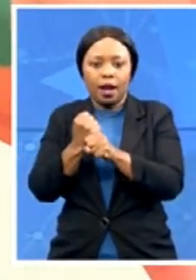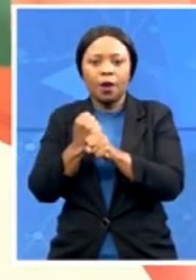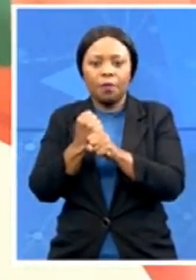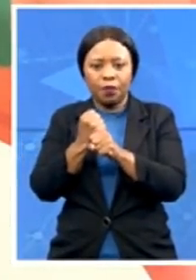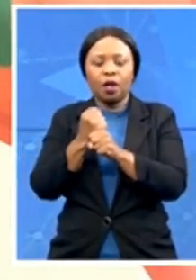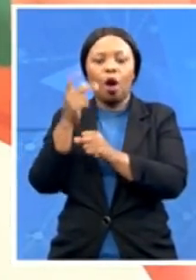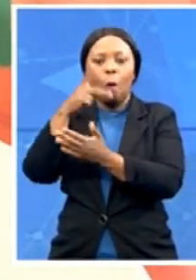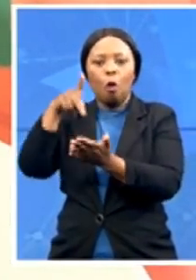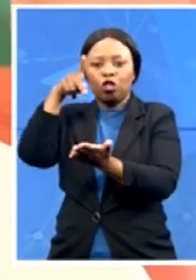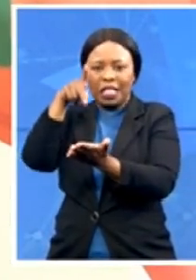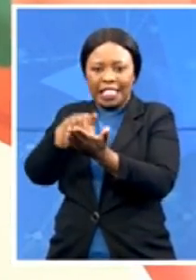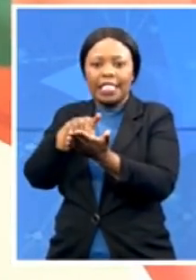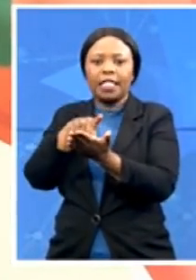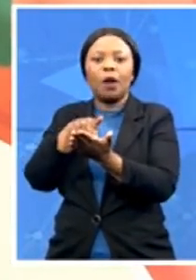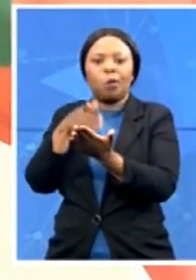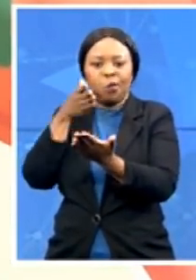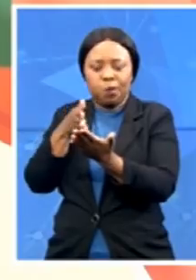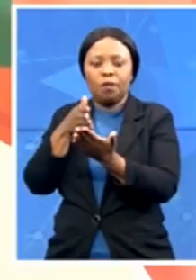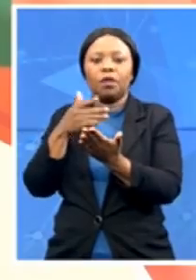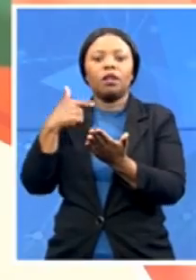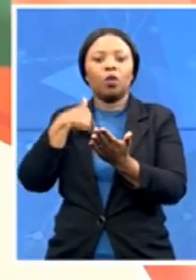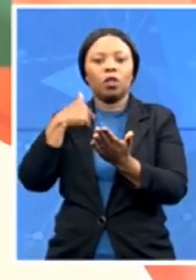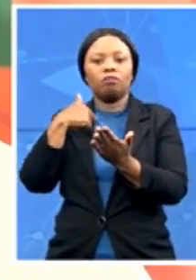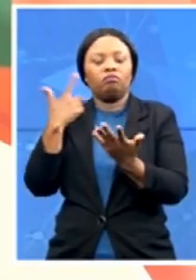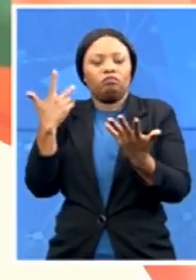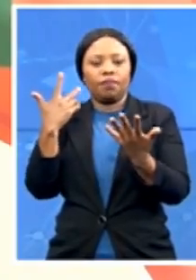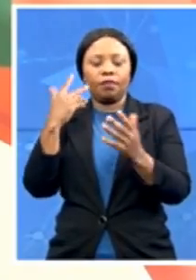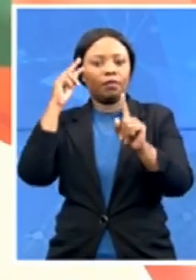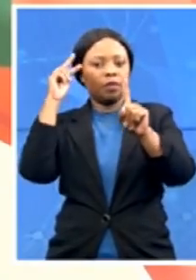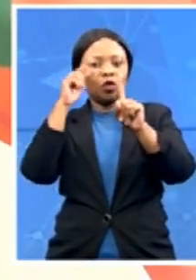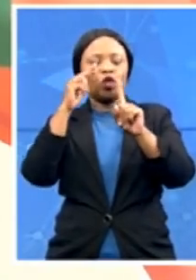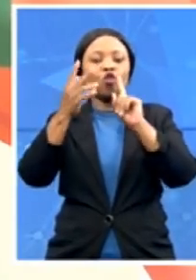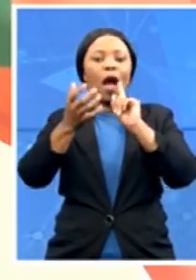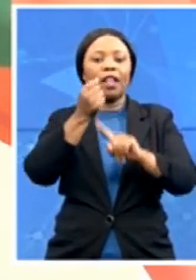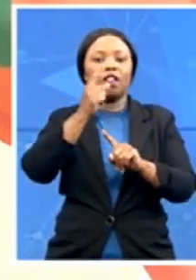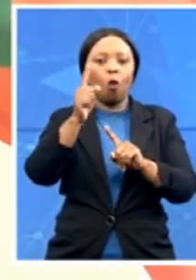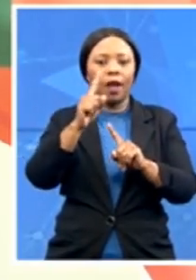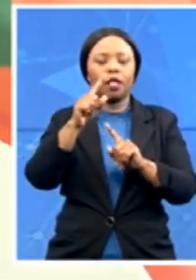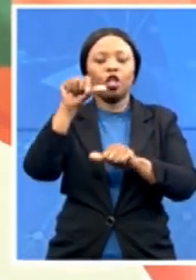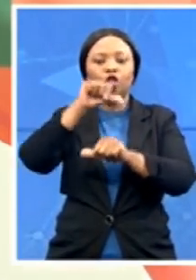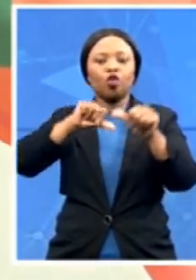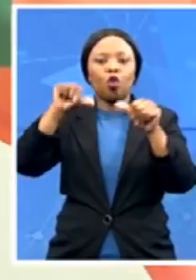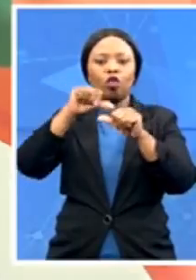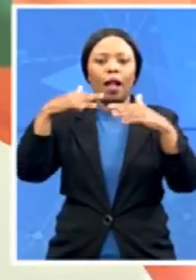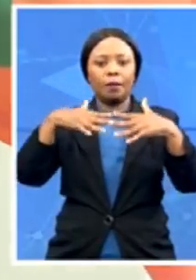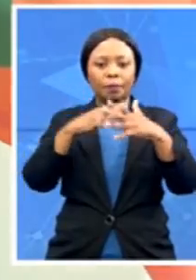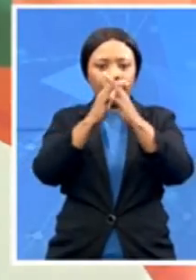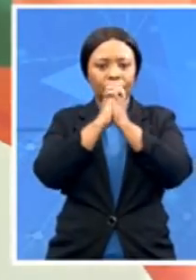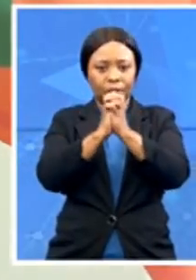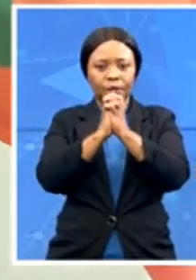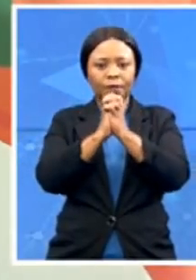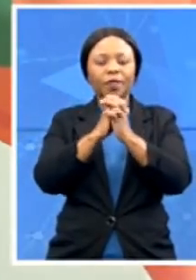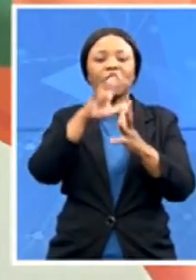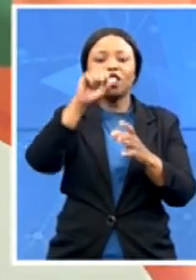view to achieve social cohesion and transforming South Africa into a winning nation.